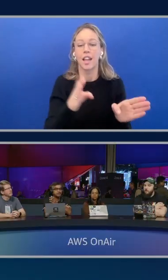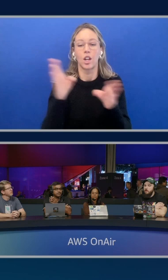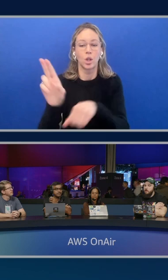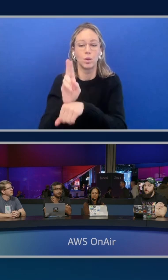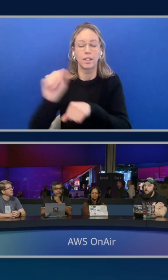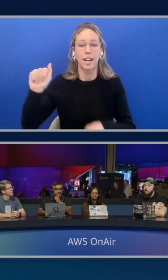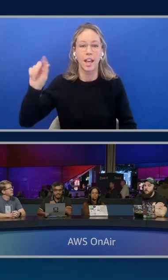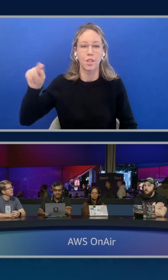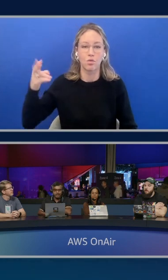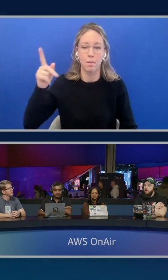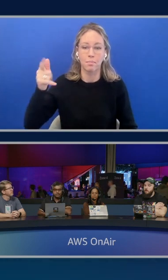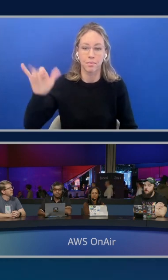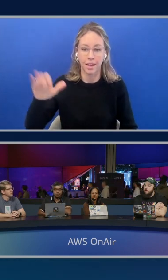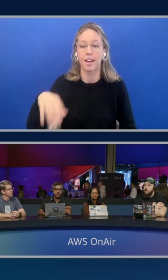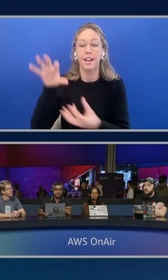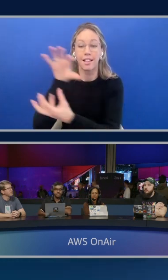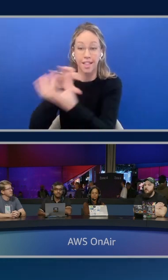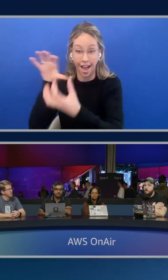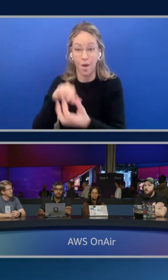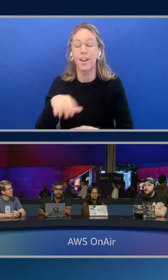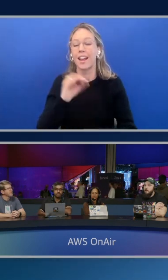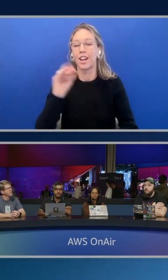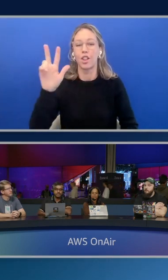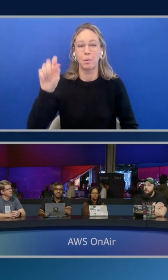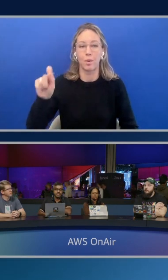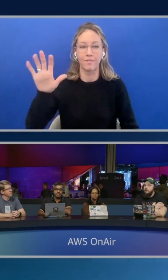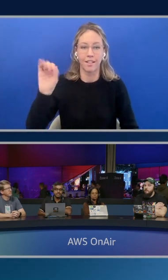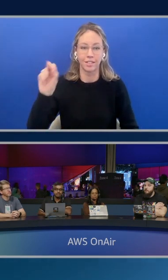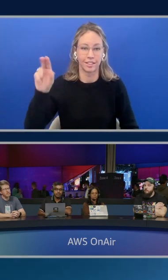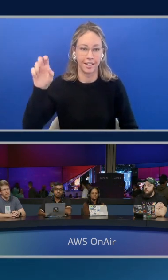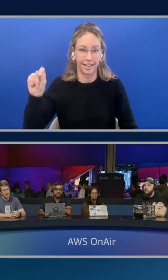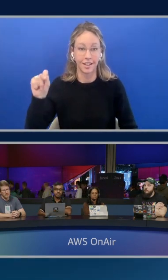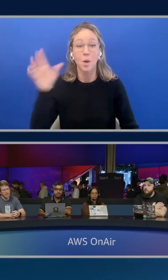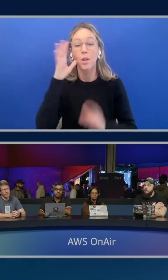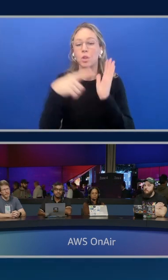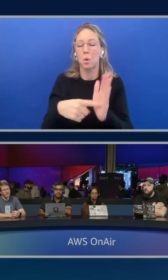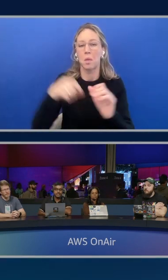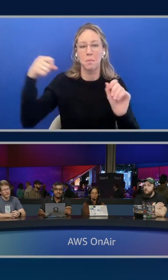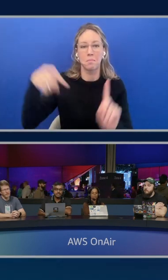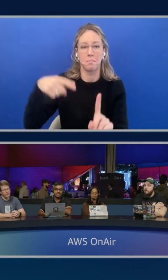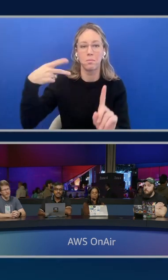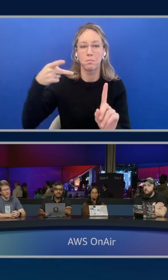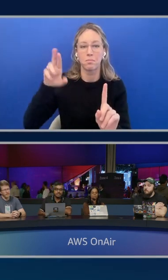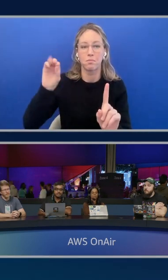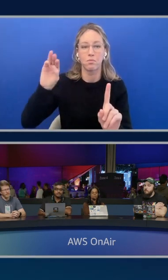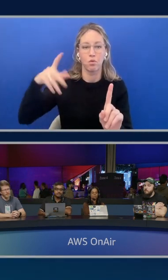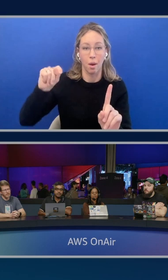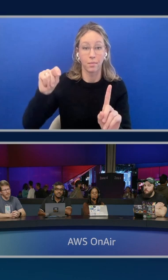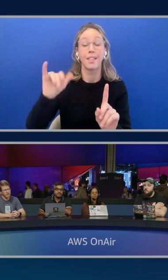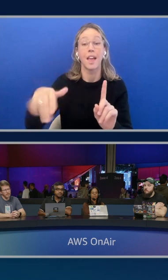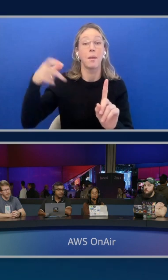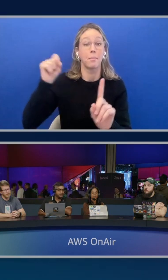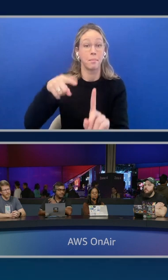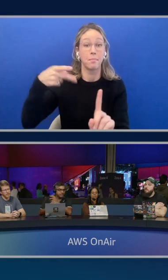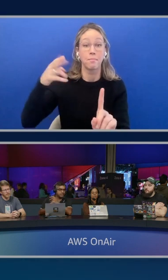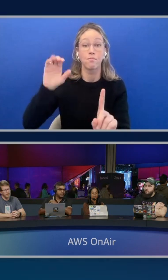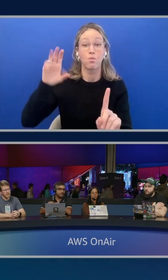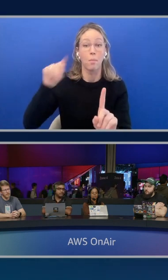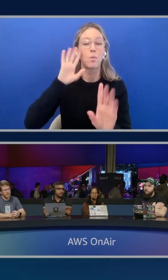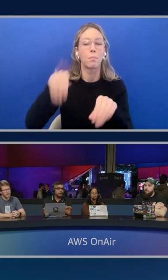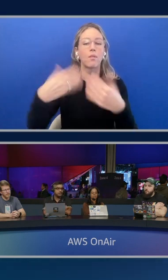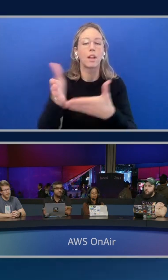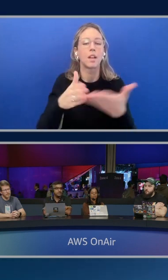using the Converse API. And then I'll show you the prompt. It's a simple prompt. The prompt is going to say, these are some of the examples.